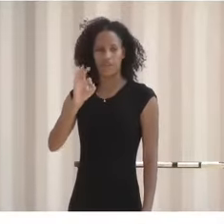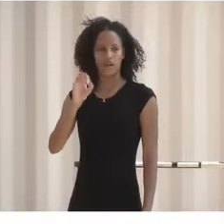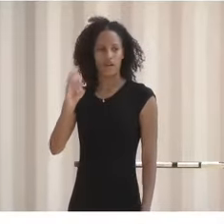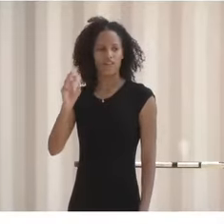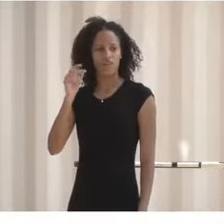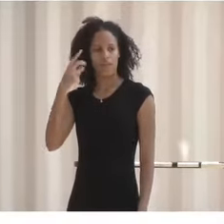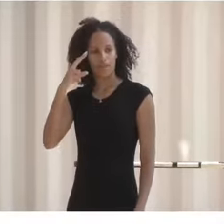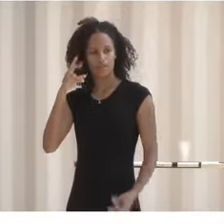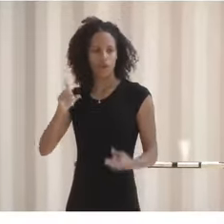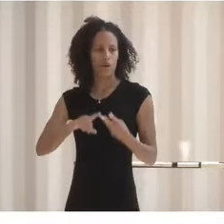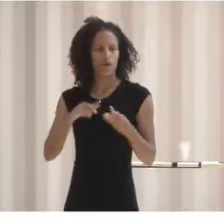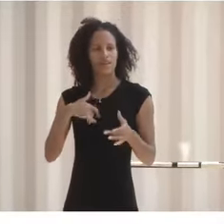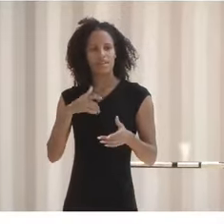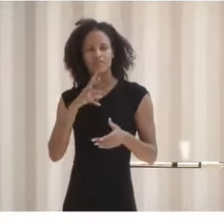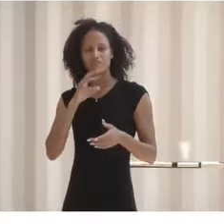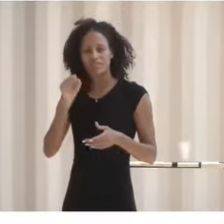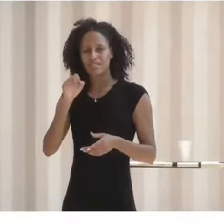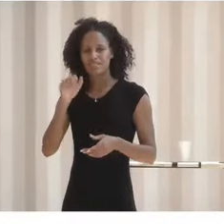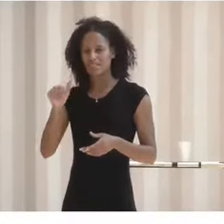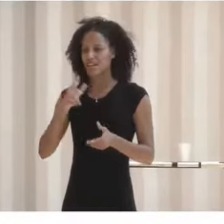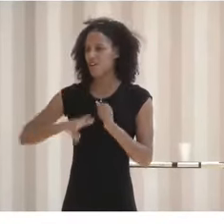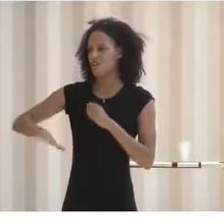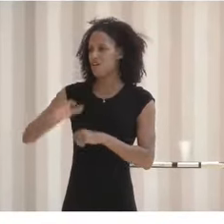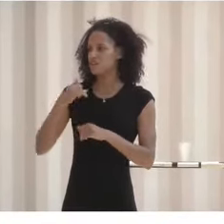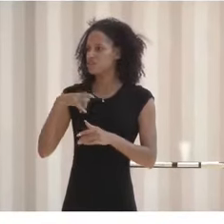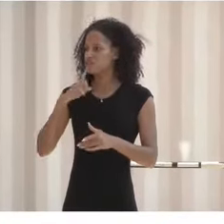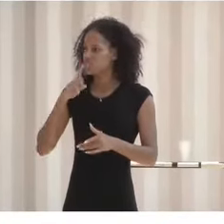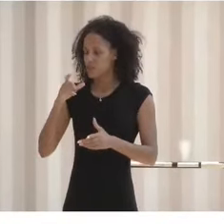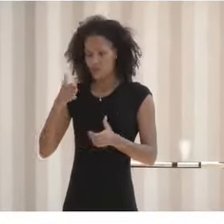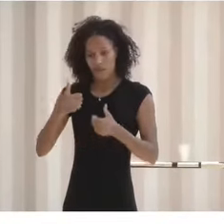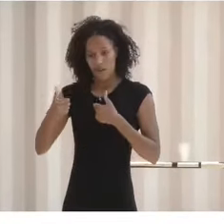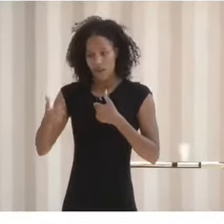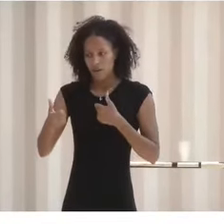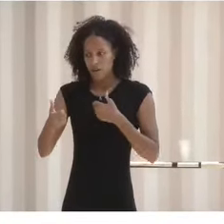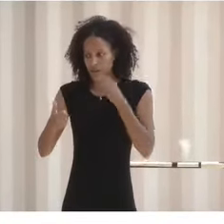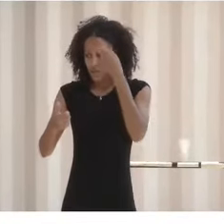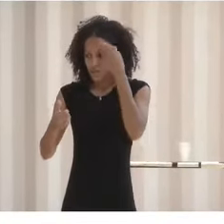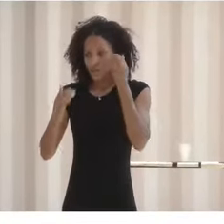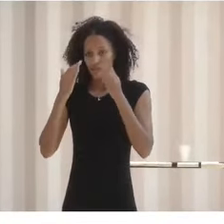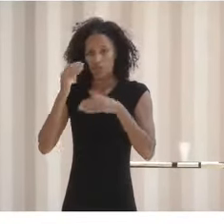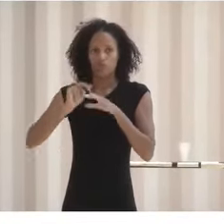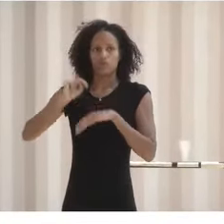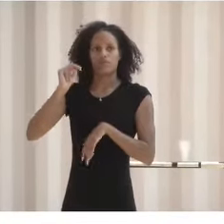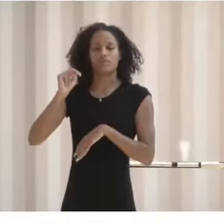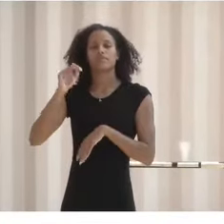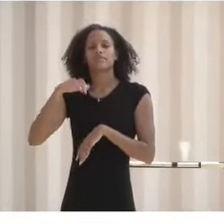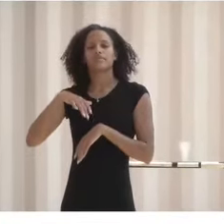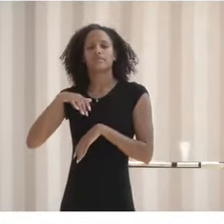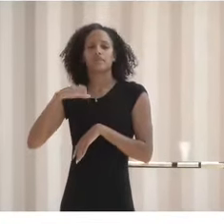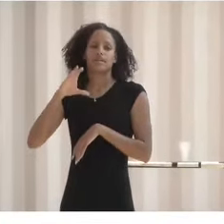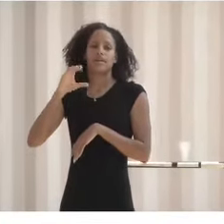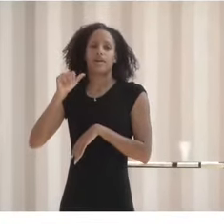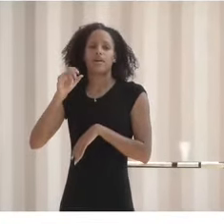Rhode Island in the winter, and as far north as the Carolinas year-round.